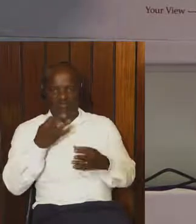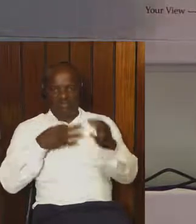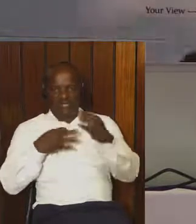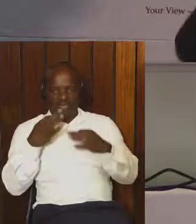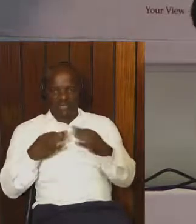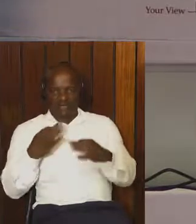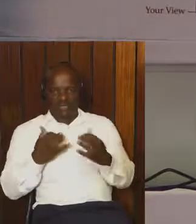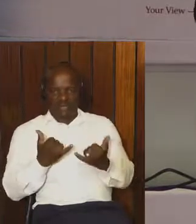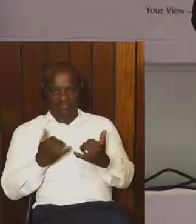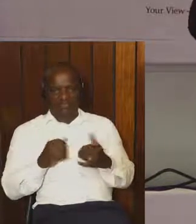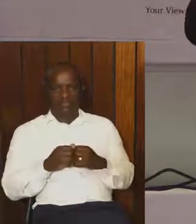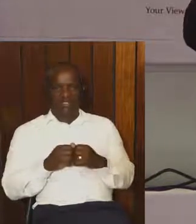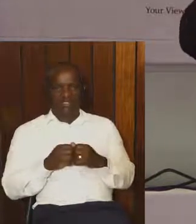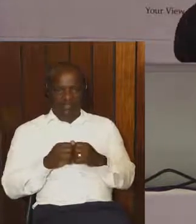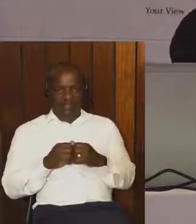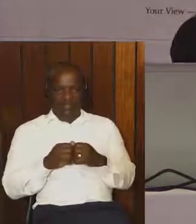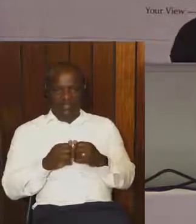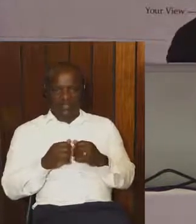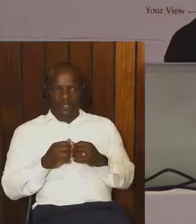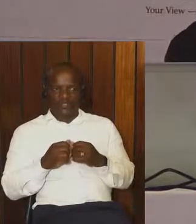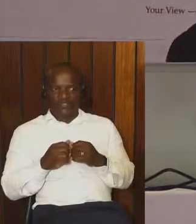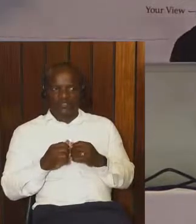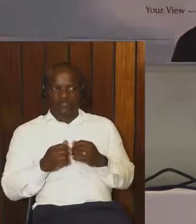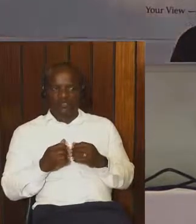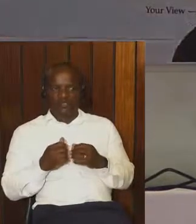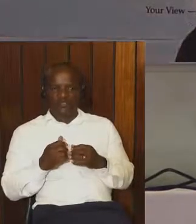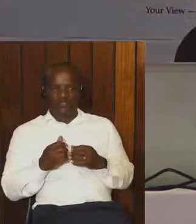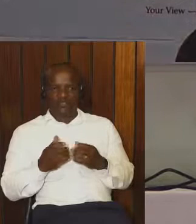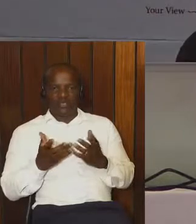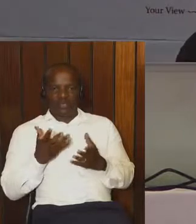So maybe